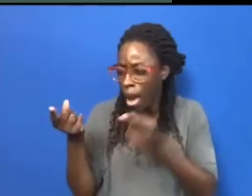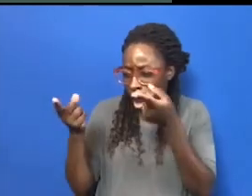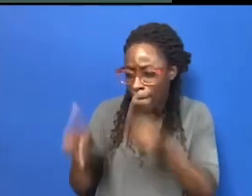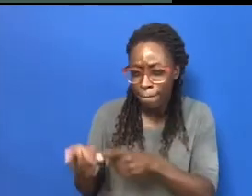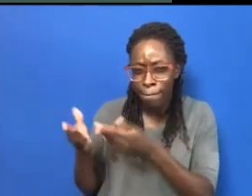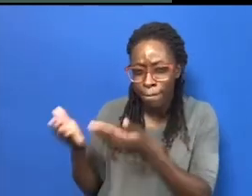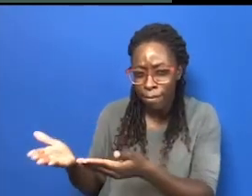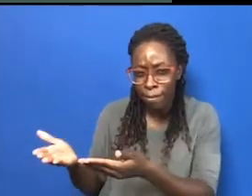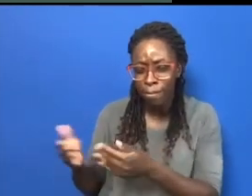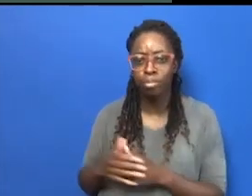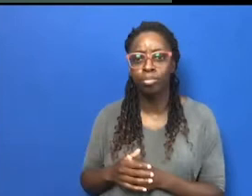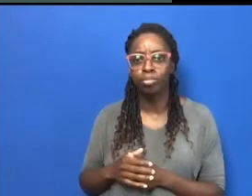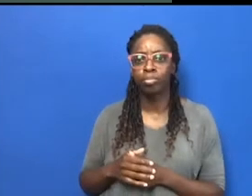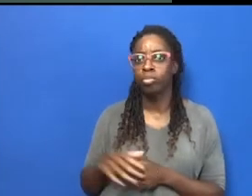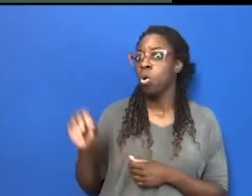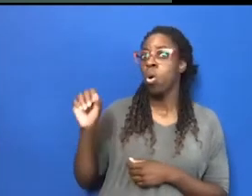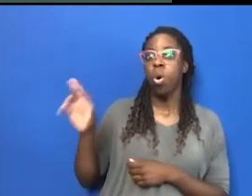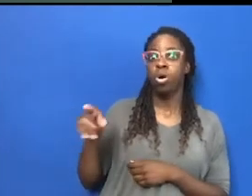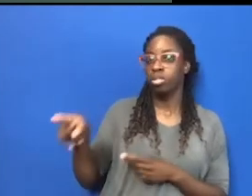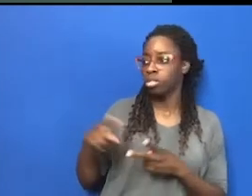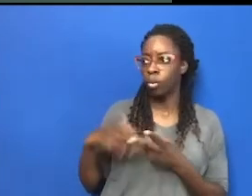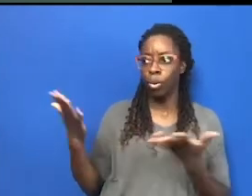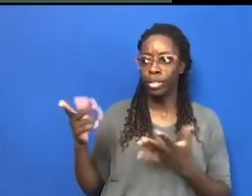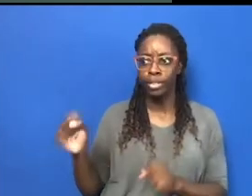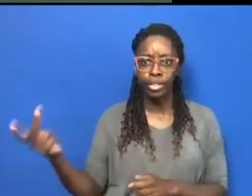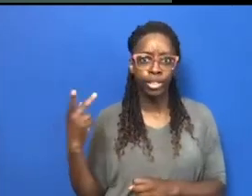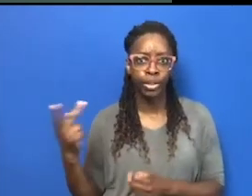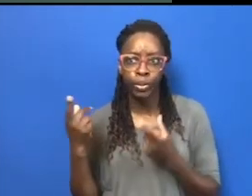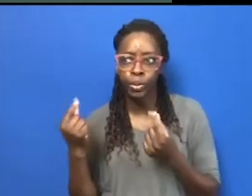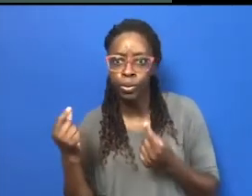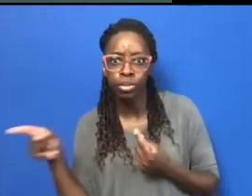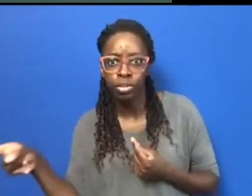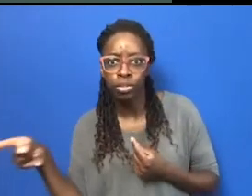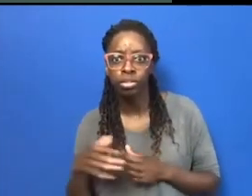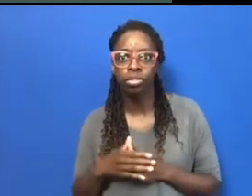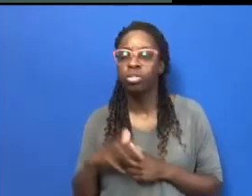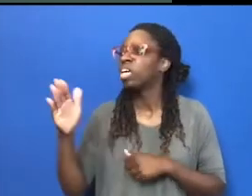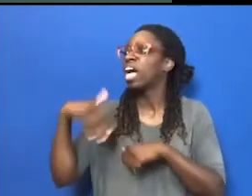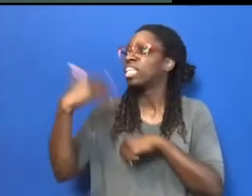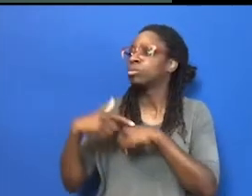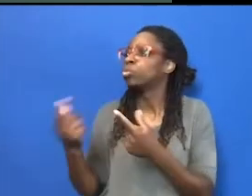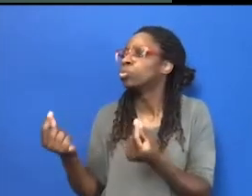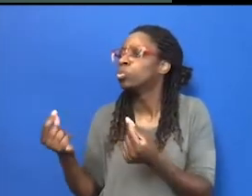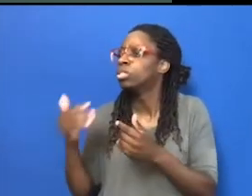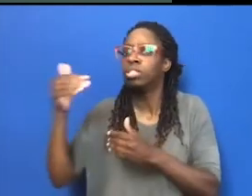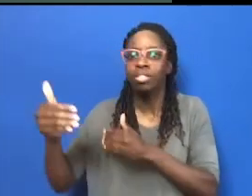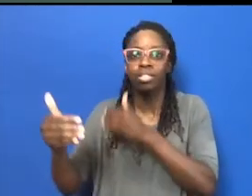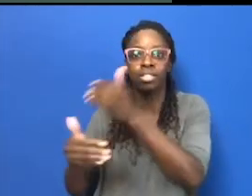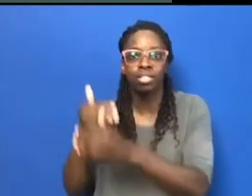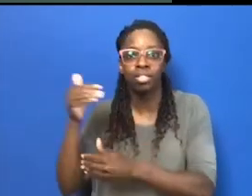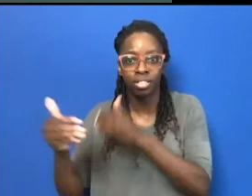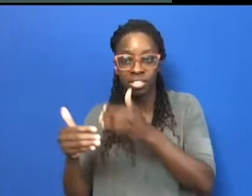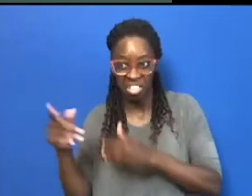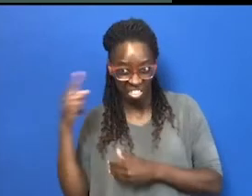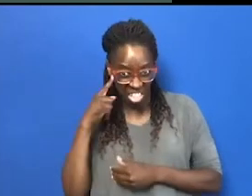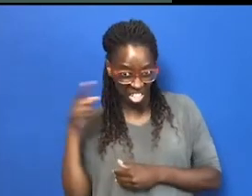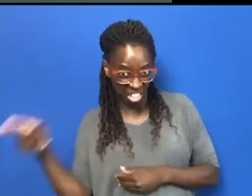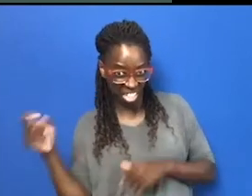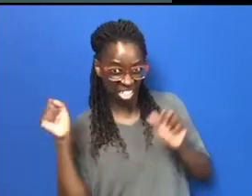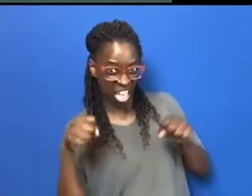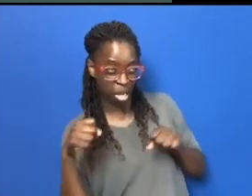we do? Or what should we do next? Or do you think we could build something